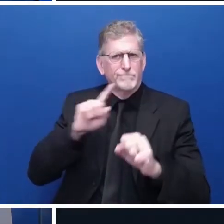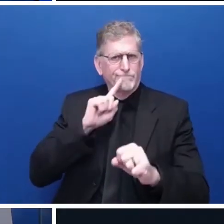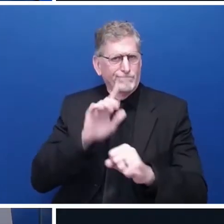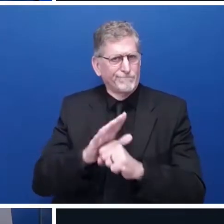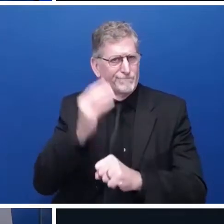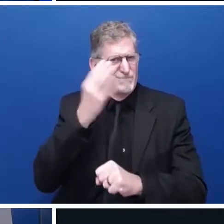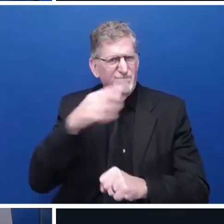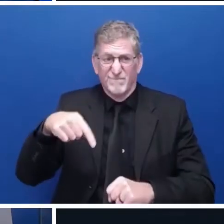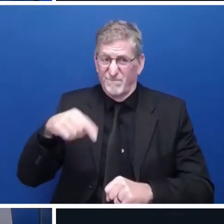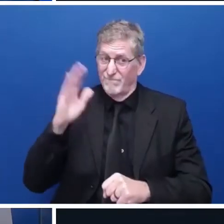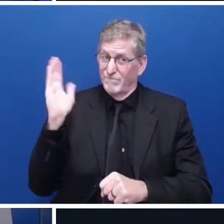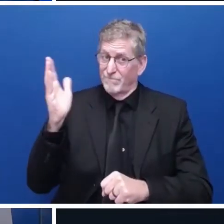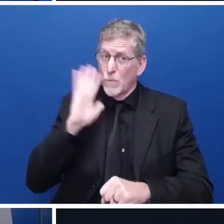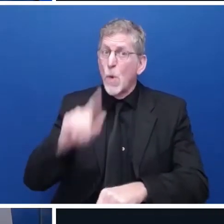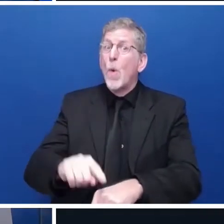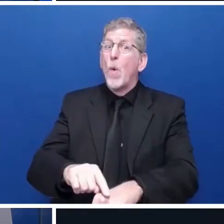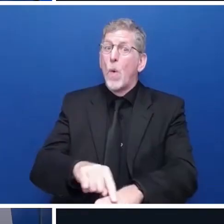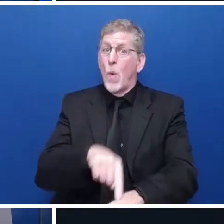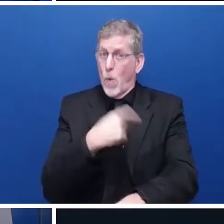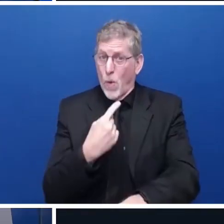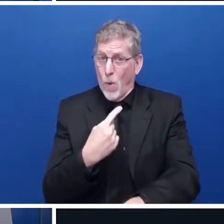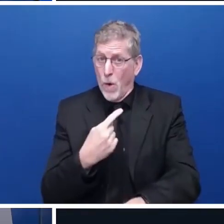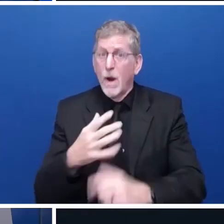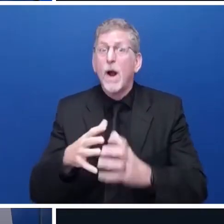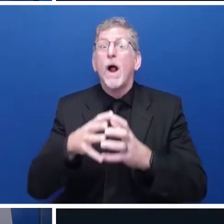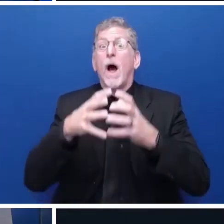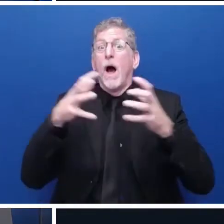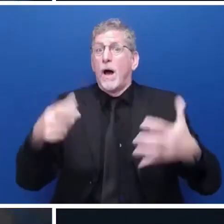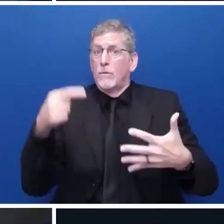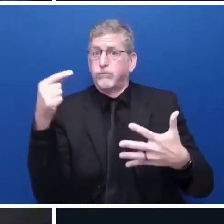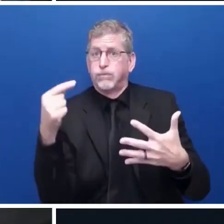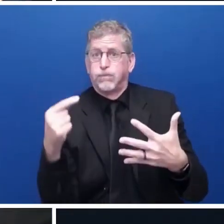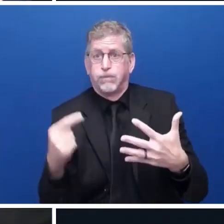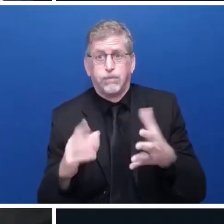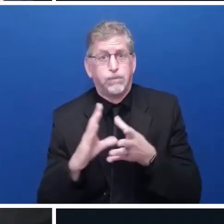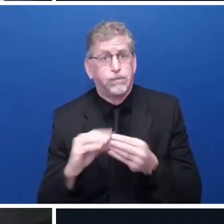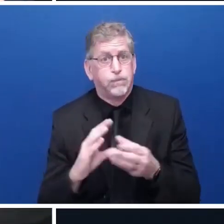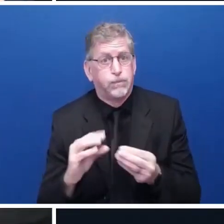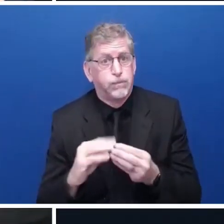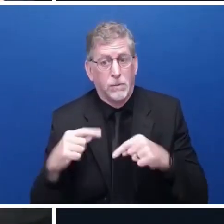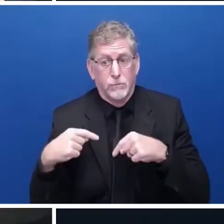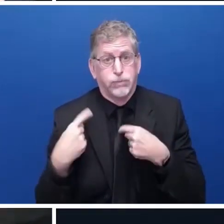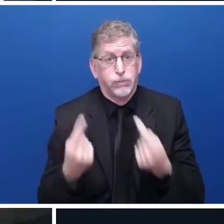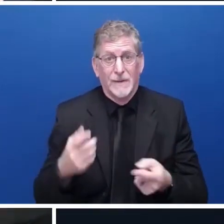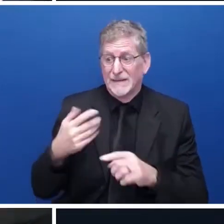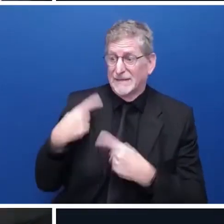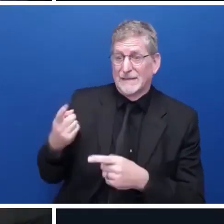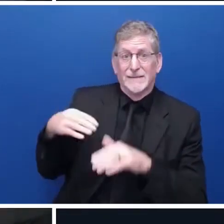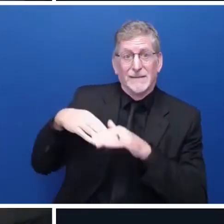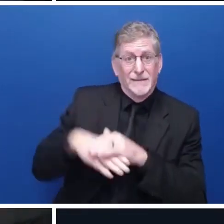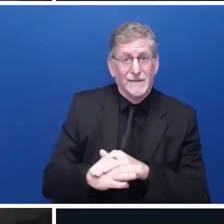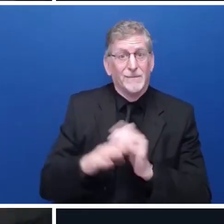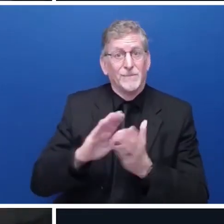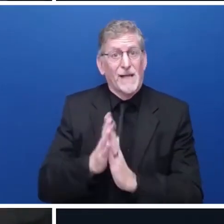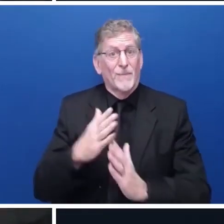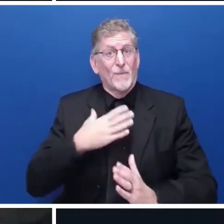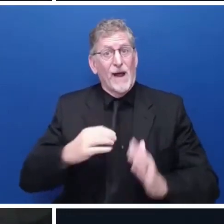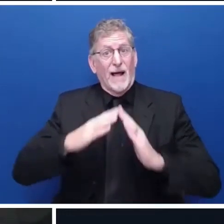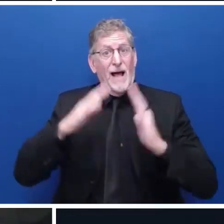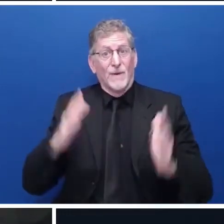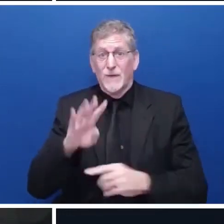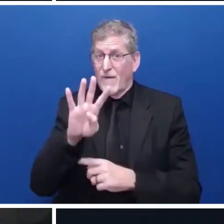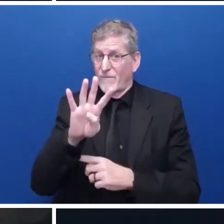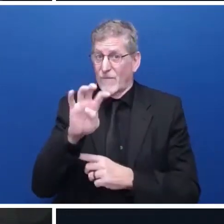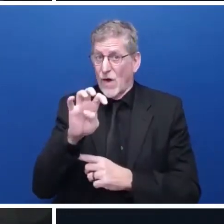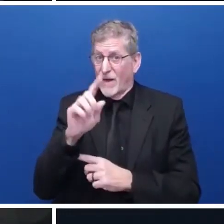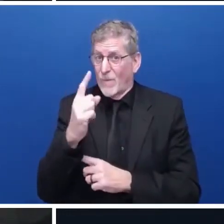ago, from his immigration crackdown in U.S. cities to tariffs on many foreign goods. Just days ago, that cornerstone of his